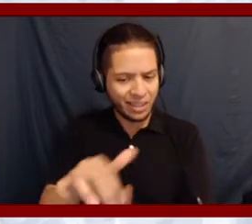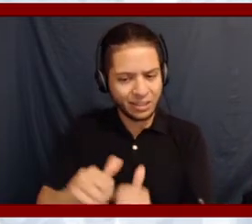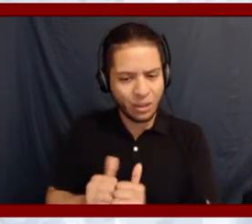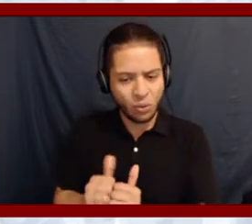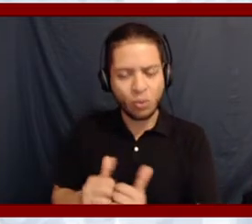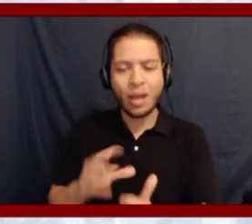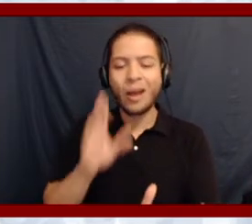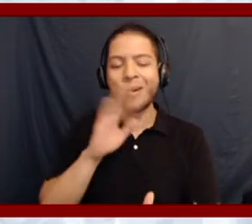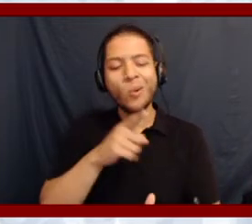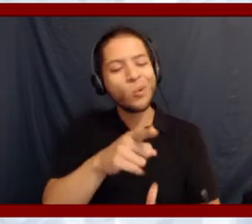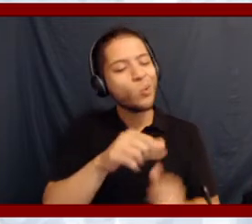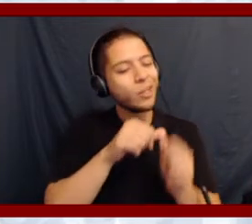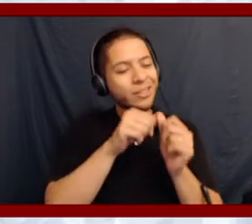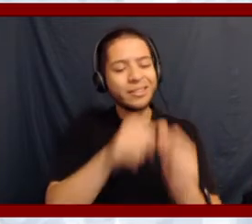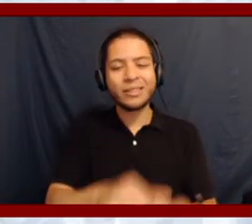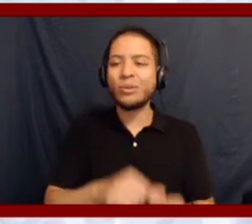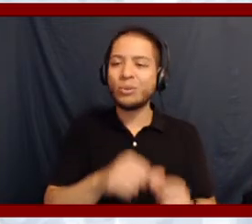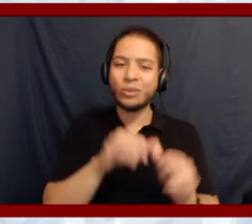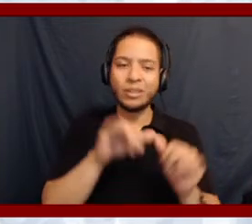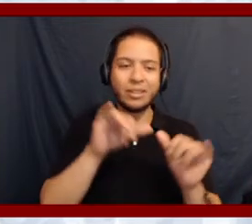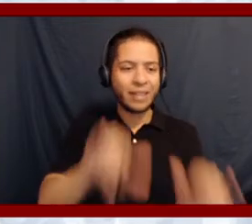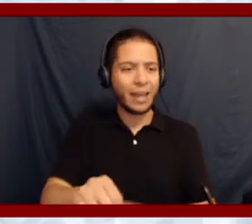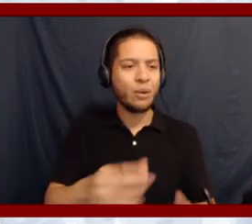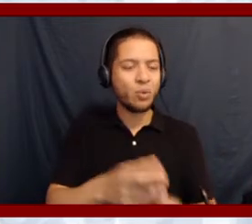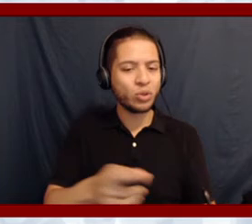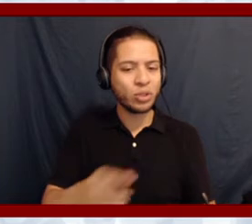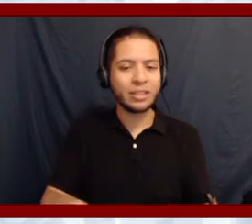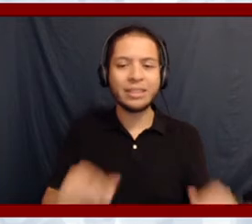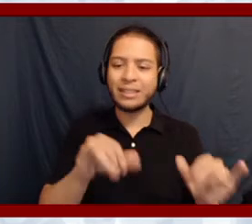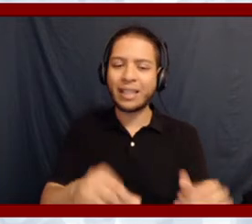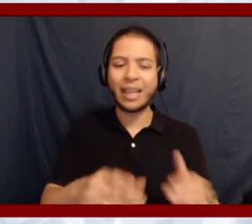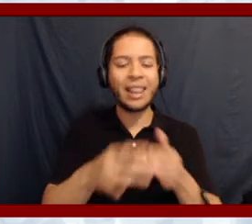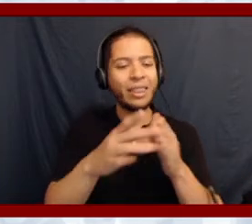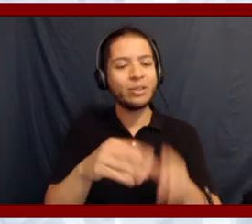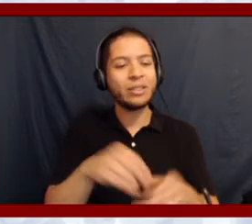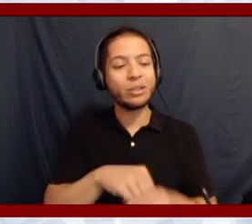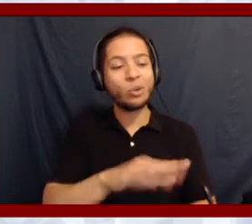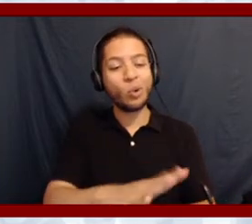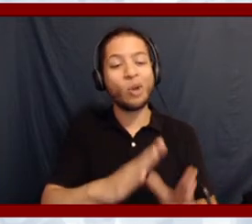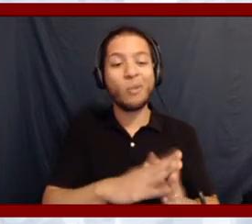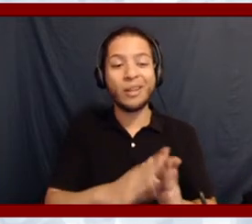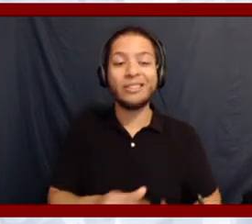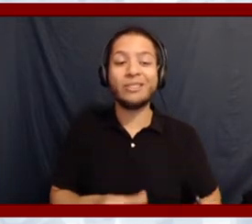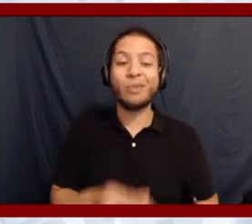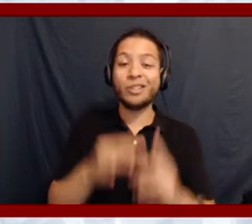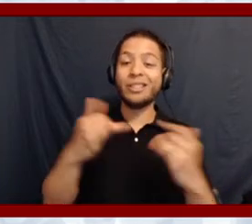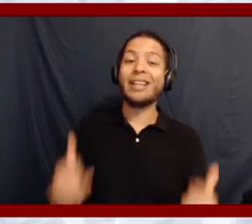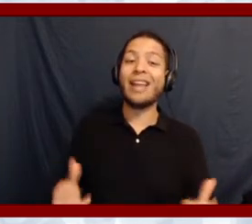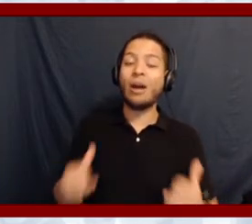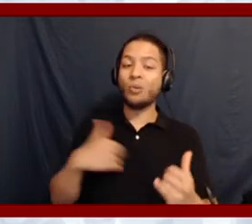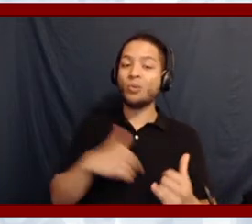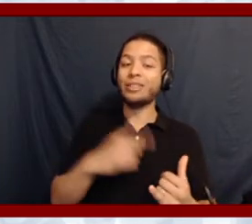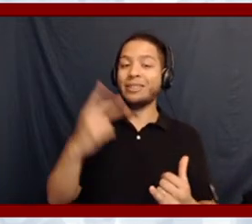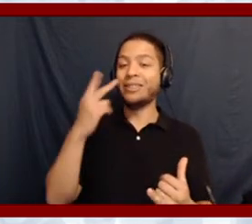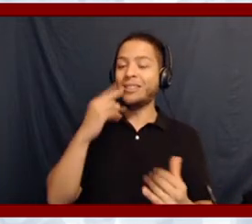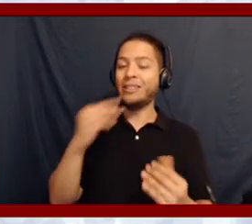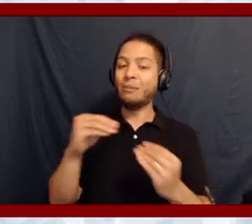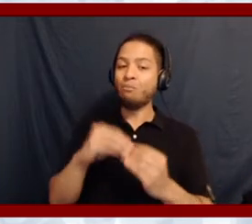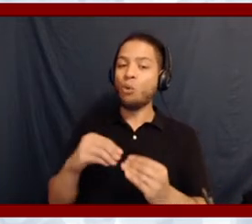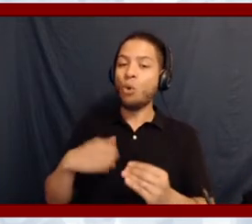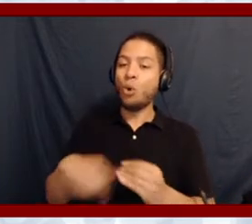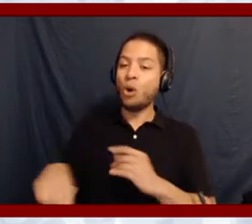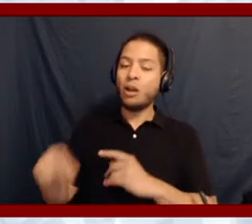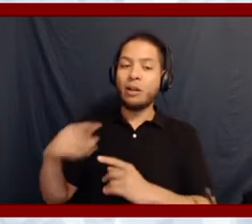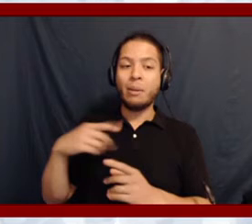resources for those communities, especially now that we're seeing another increase in COVID cases. HBCUs are